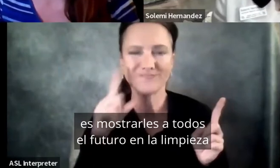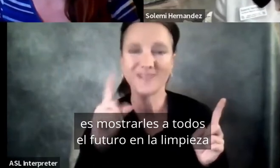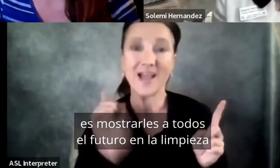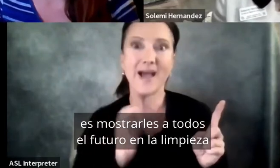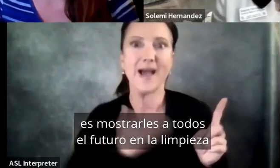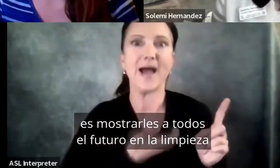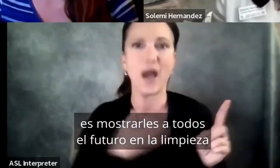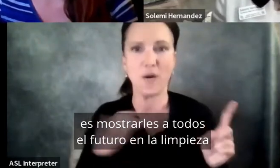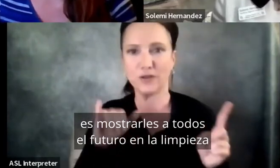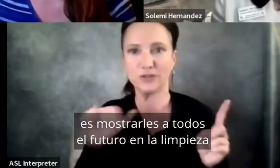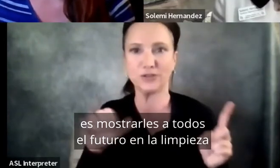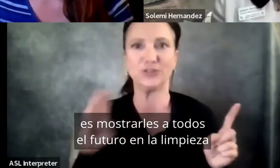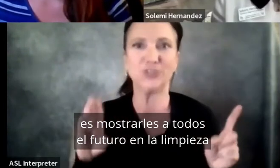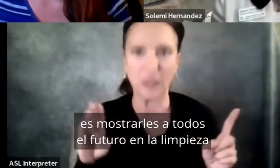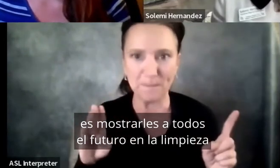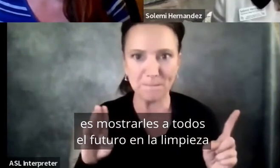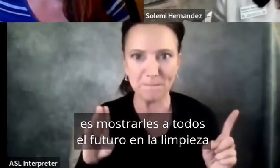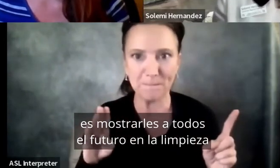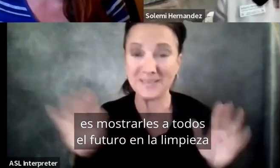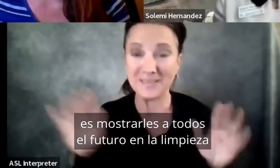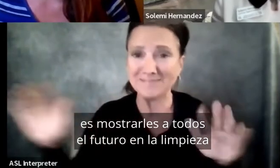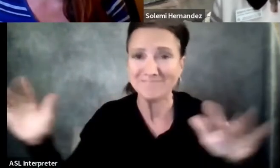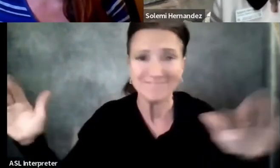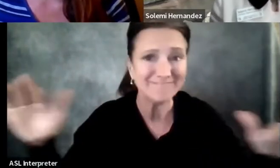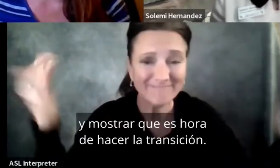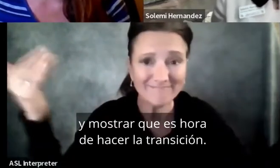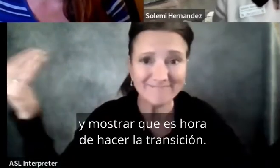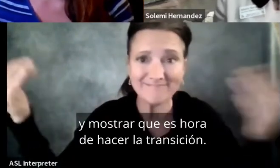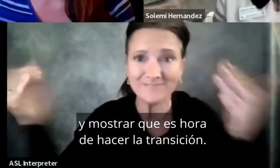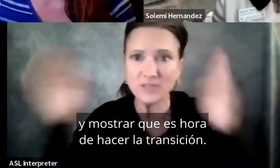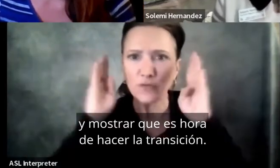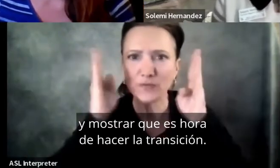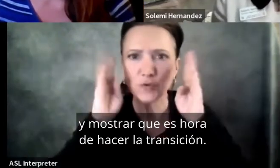is to show everybody the future in clean